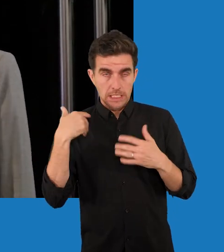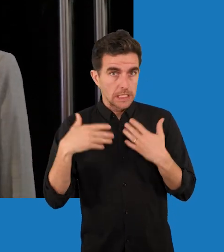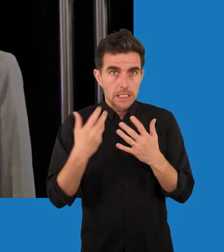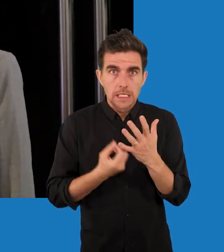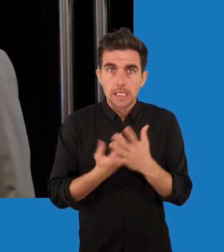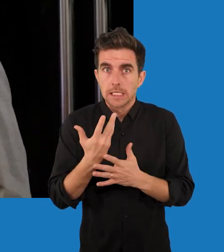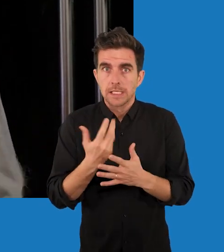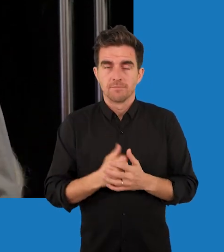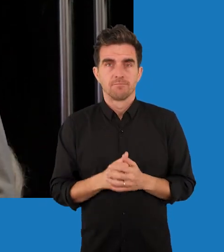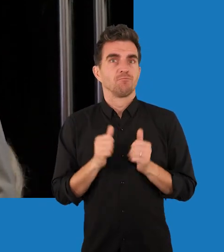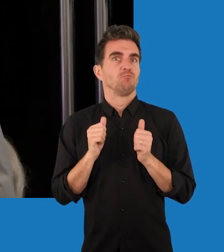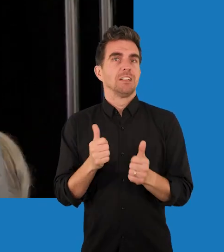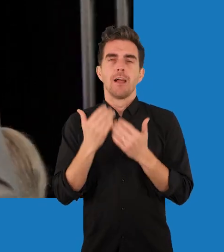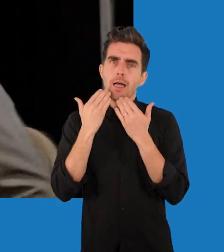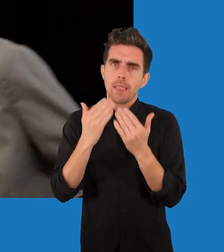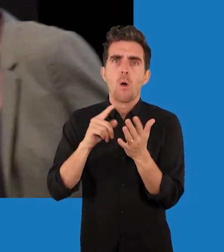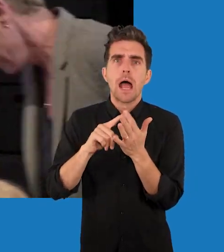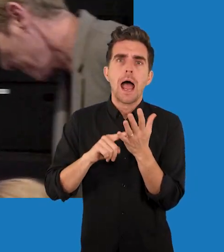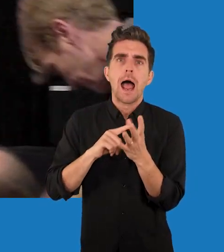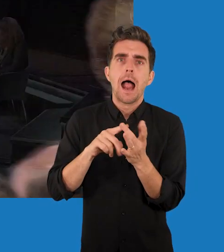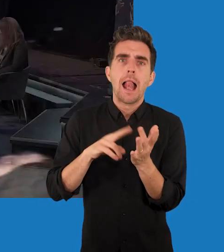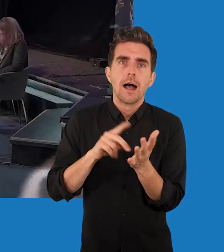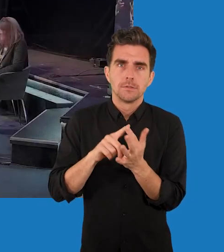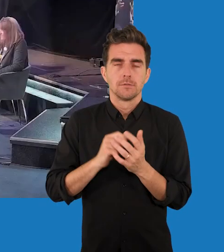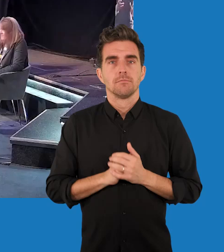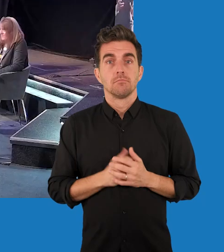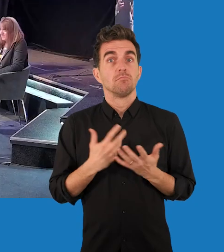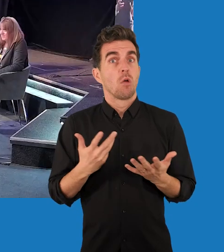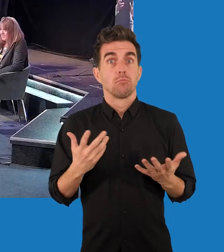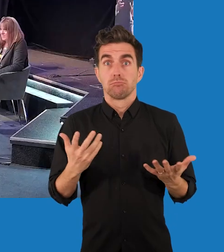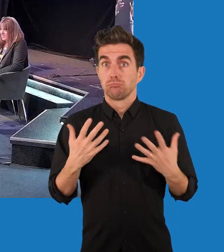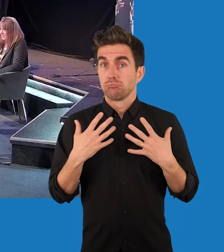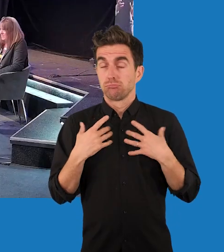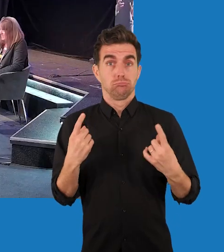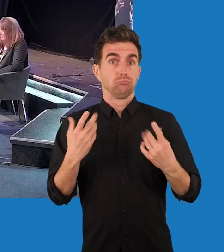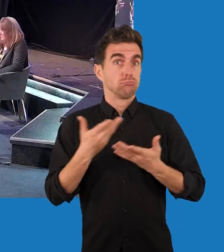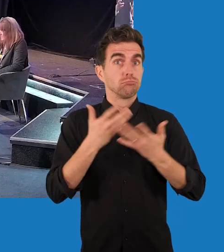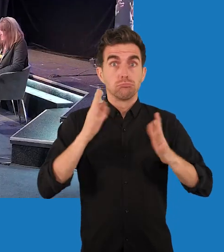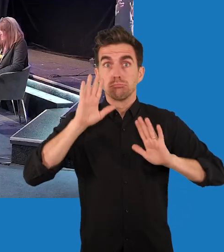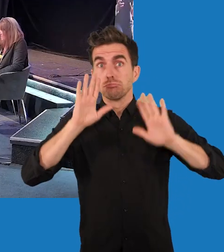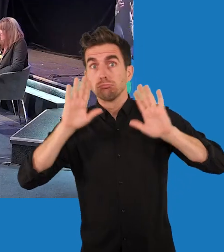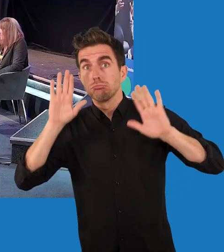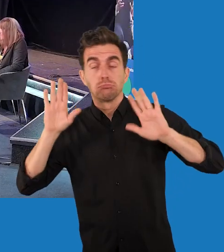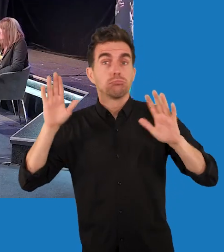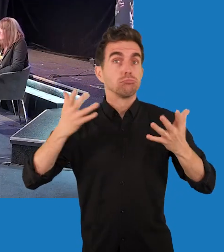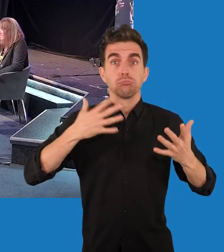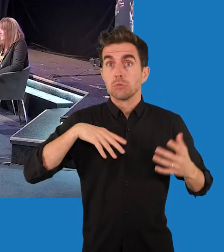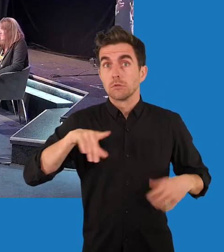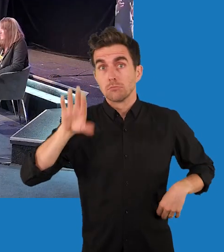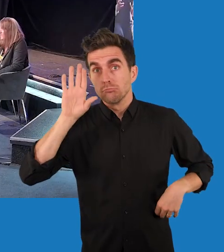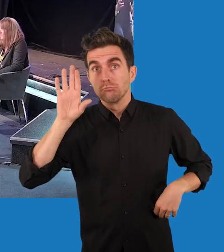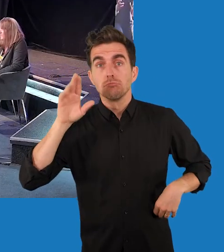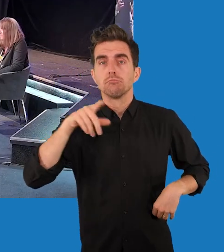the development of those. Great, thank you, Elaine. I'm now happy to open up to questions from any of